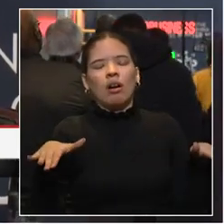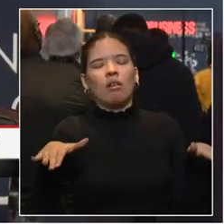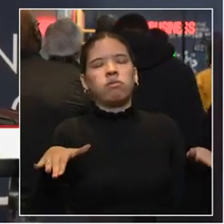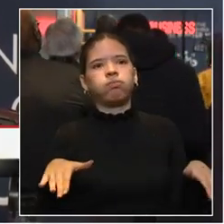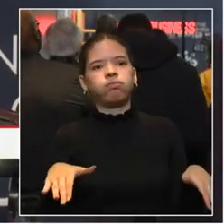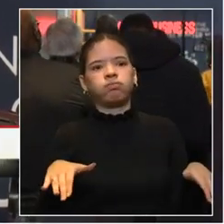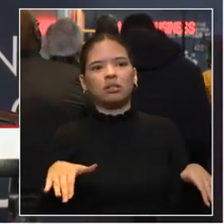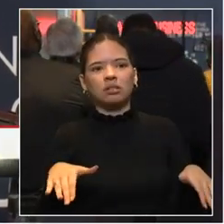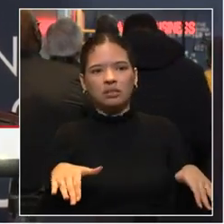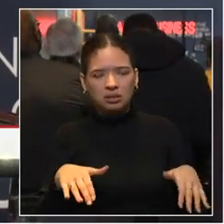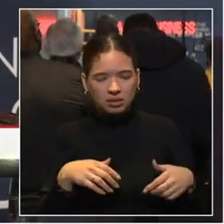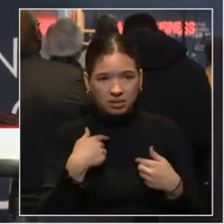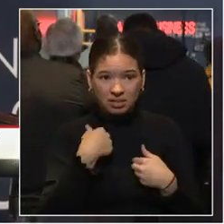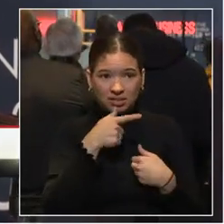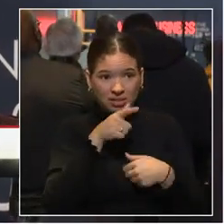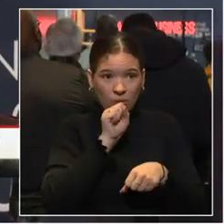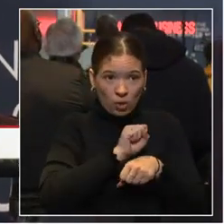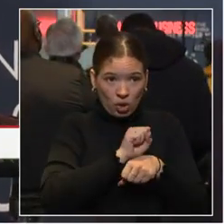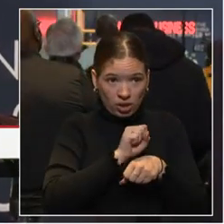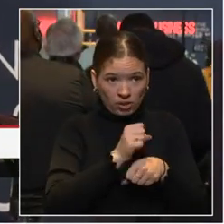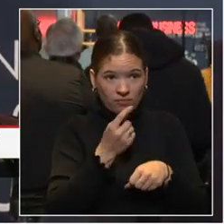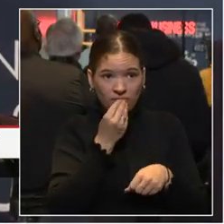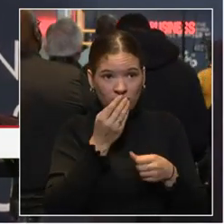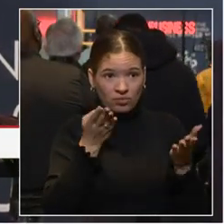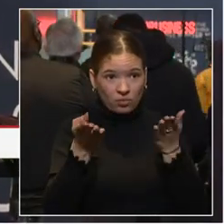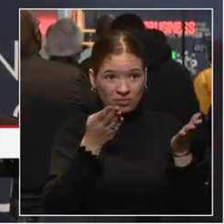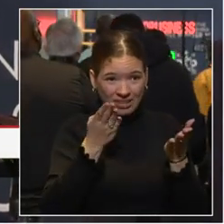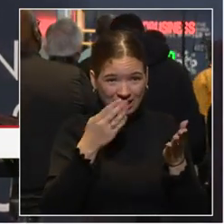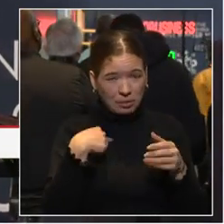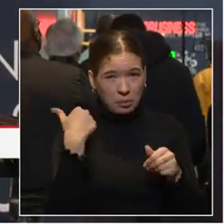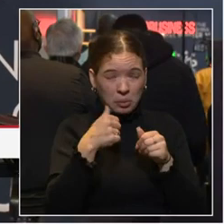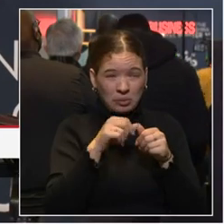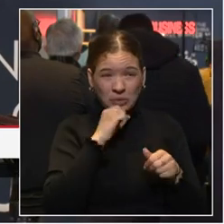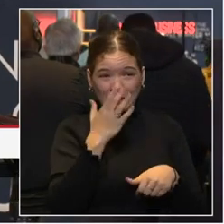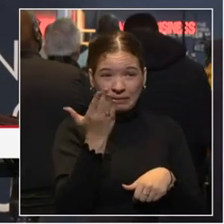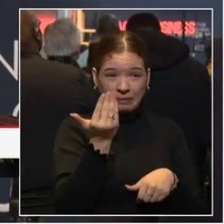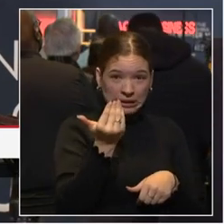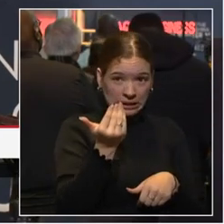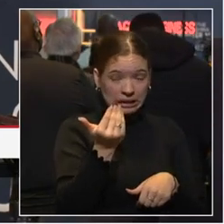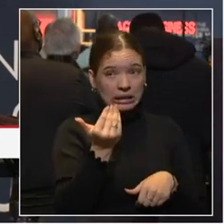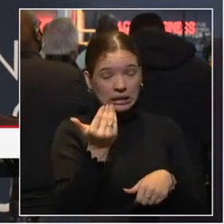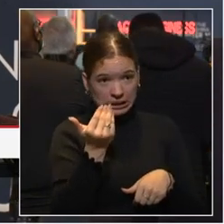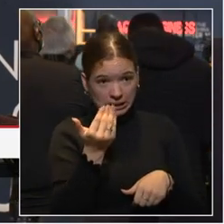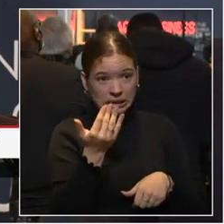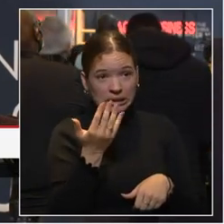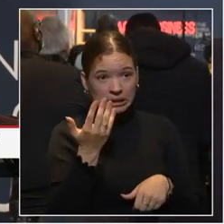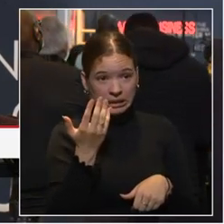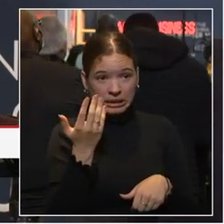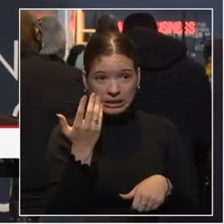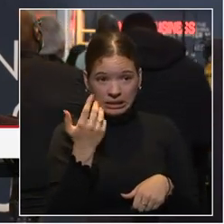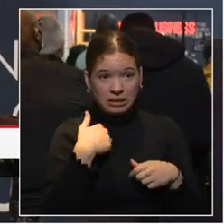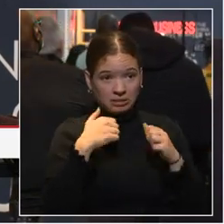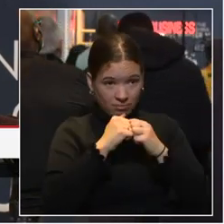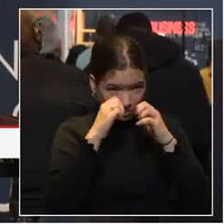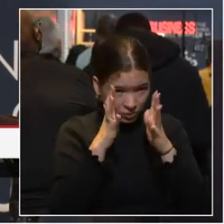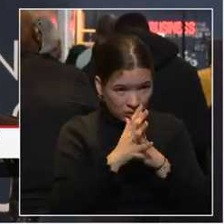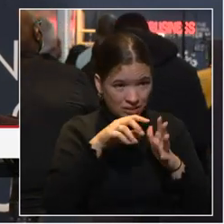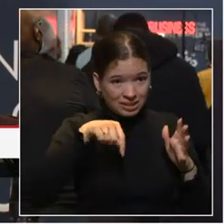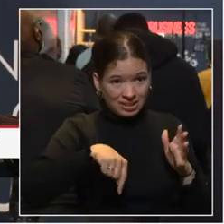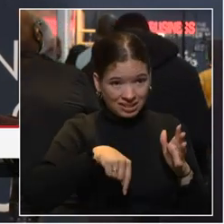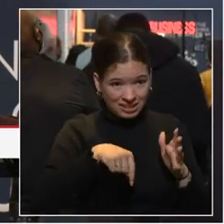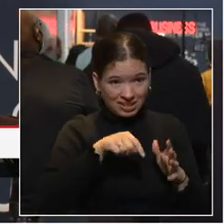service since I was about 15, and obviously launched the Village in 2018,